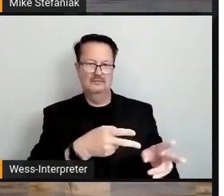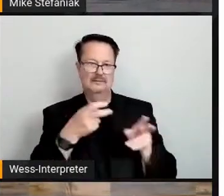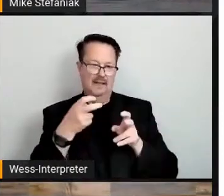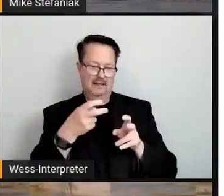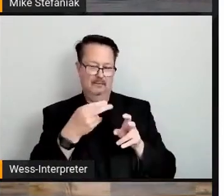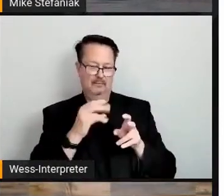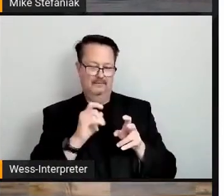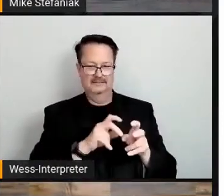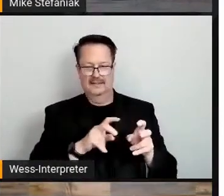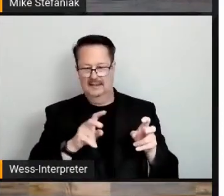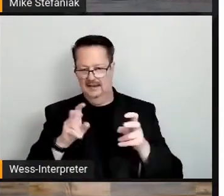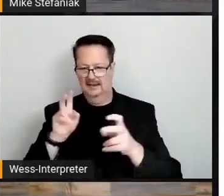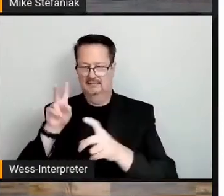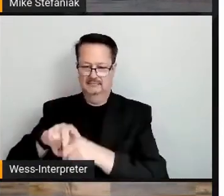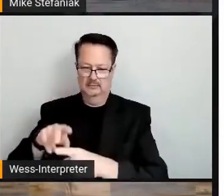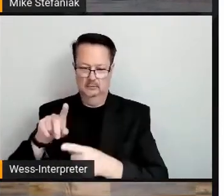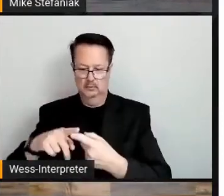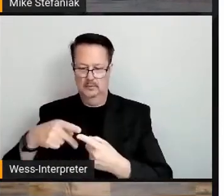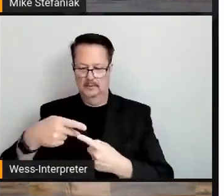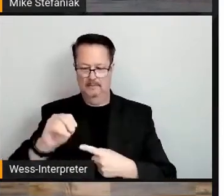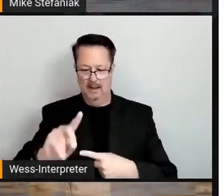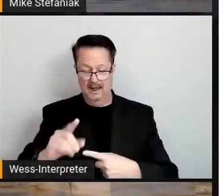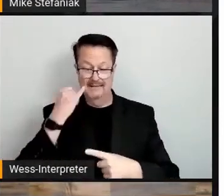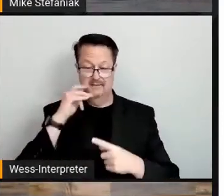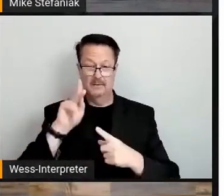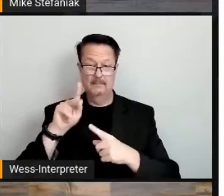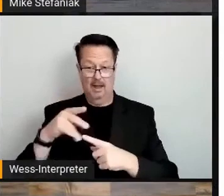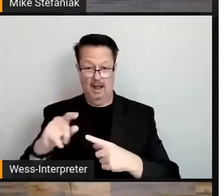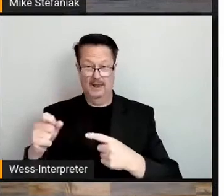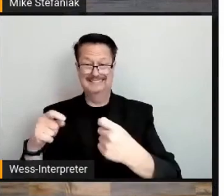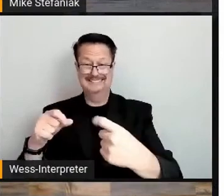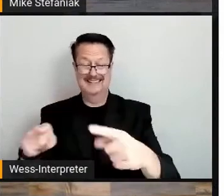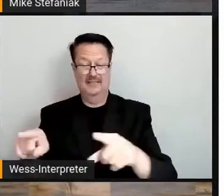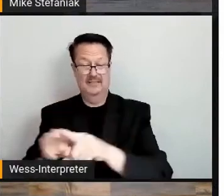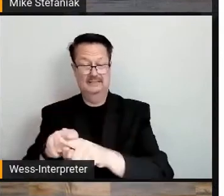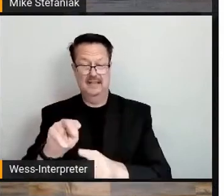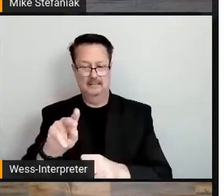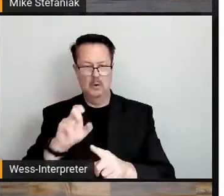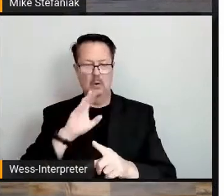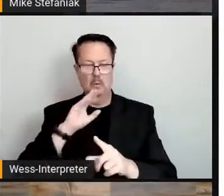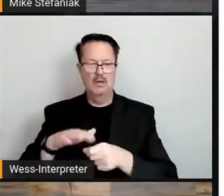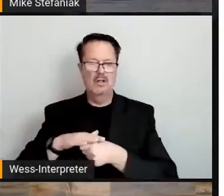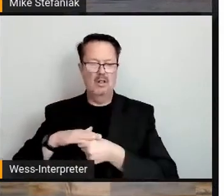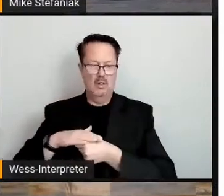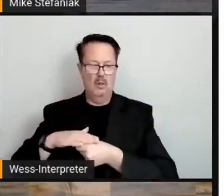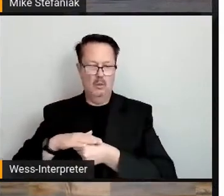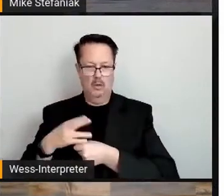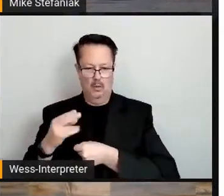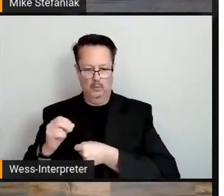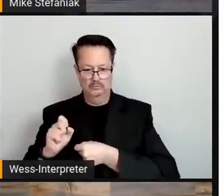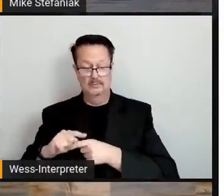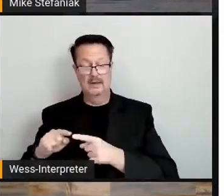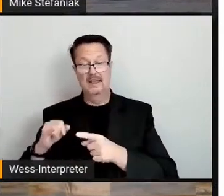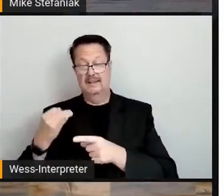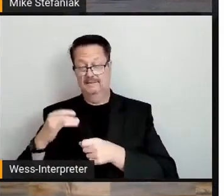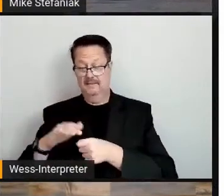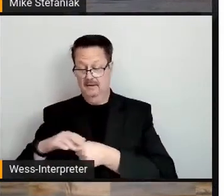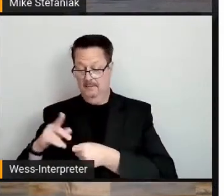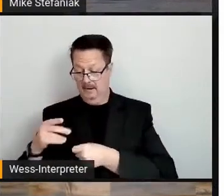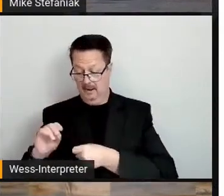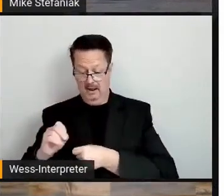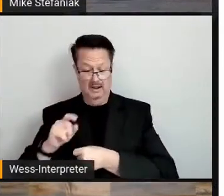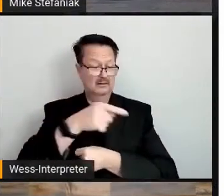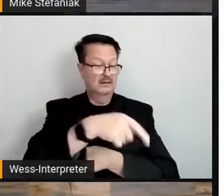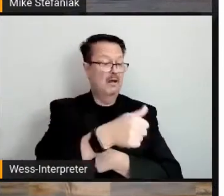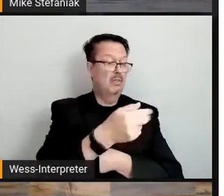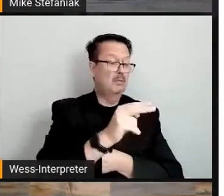to the pod. If a pod is talking to another pod on the same node, that'll just go through localhost. But if it's talking to a pod on another node,